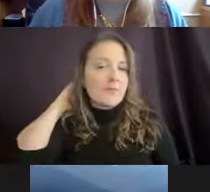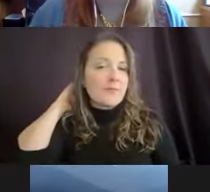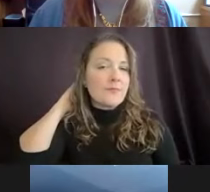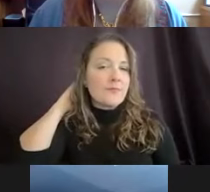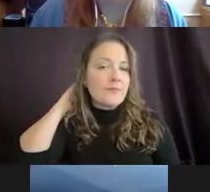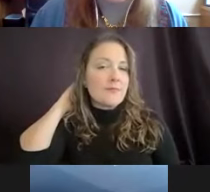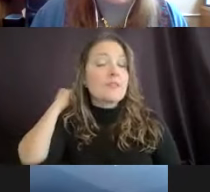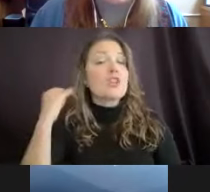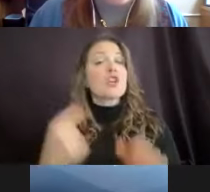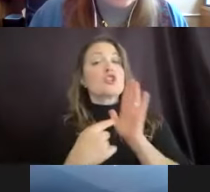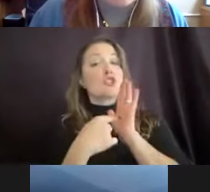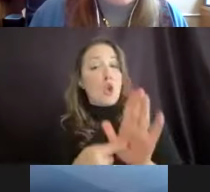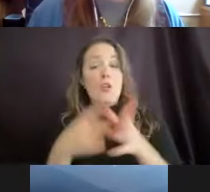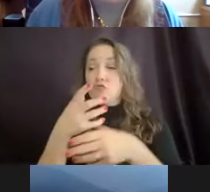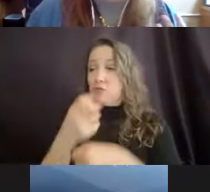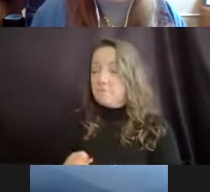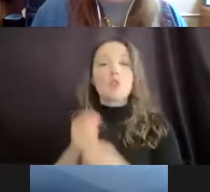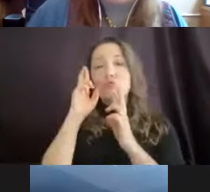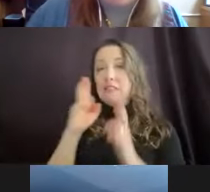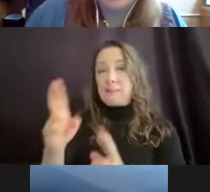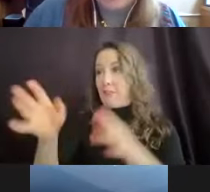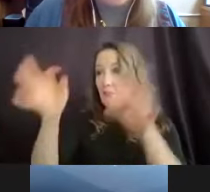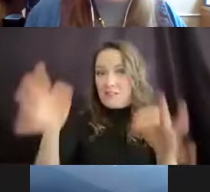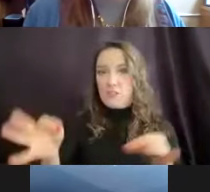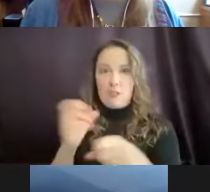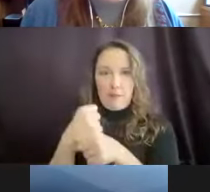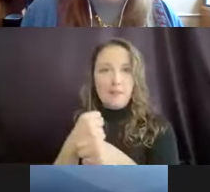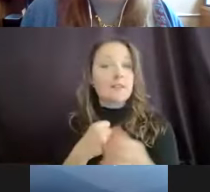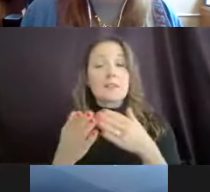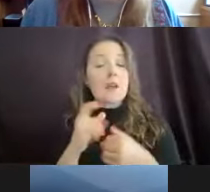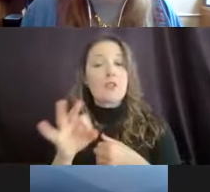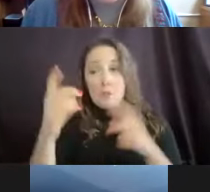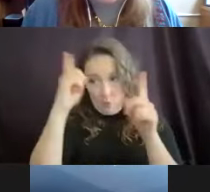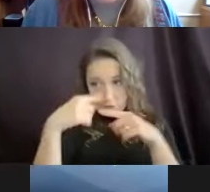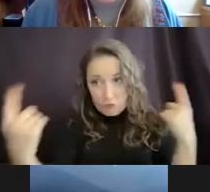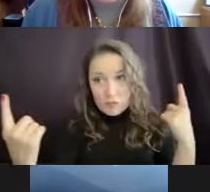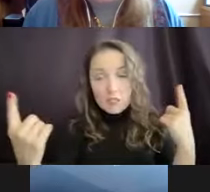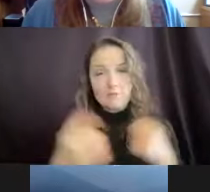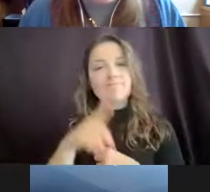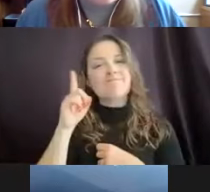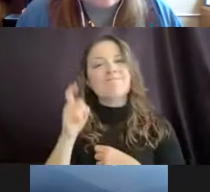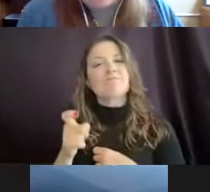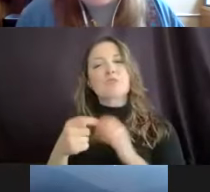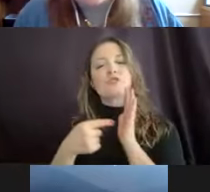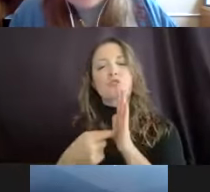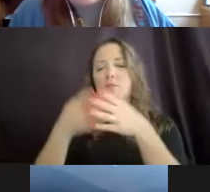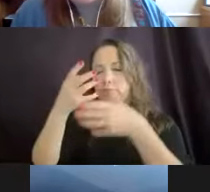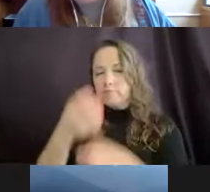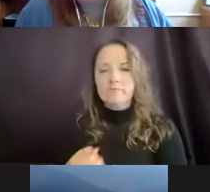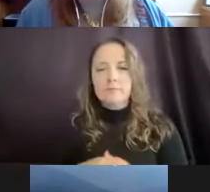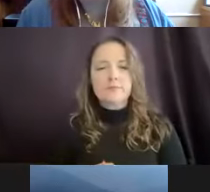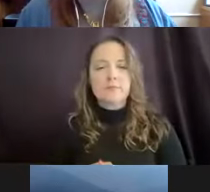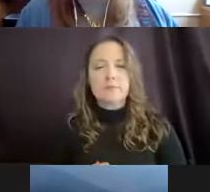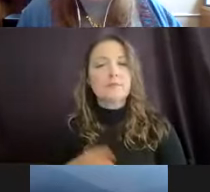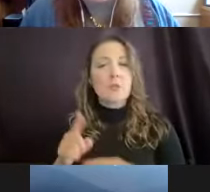you're trustworthy means respecting their decision making even when you disagree. um, you can't force them to trust